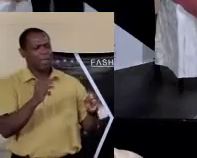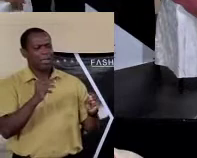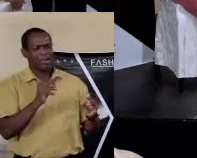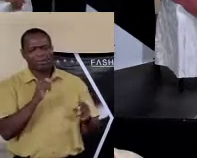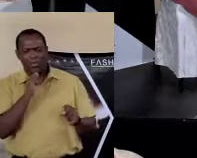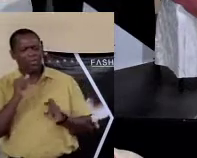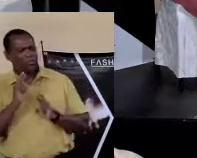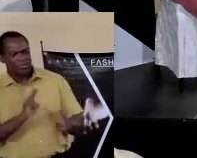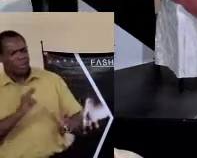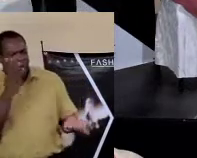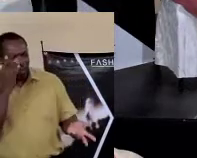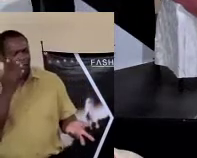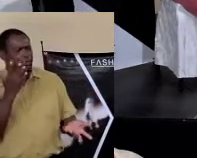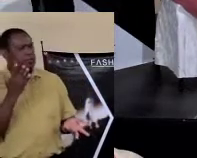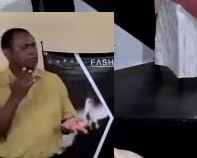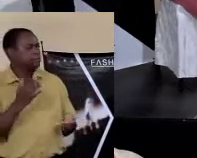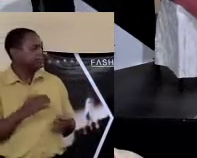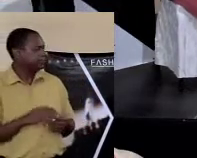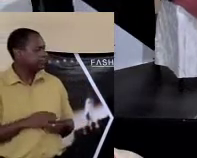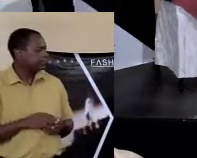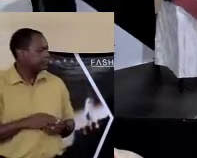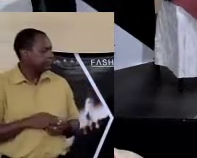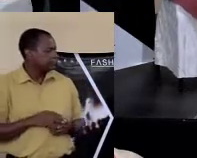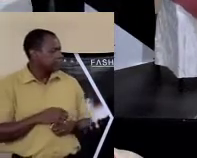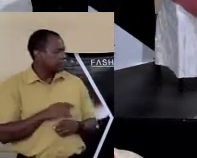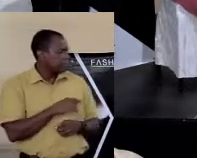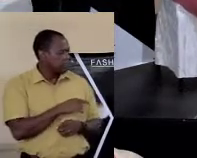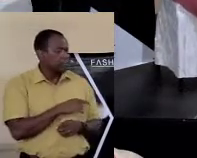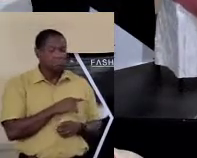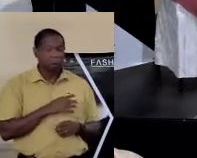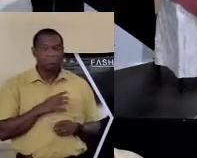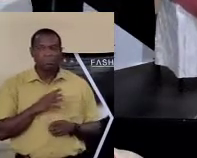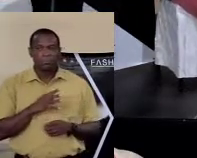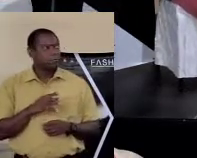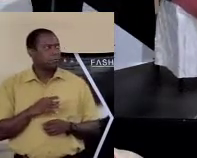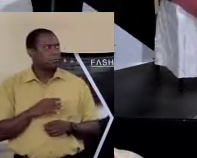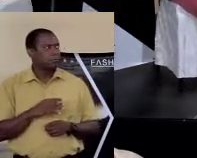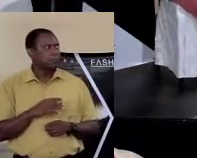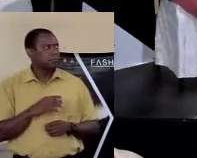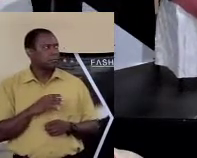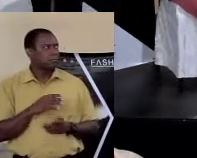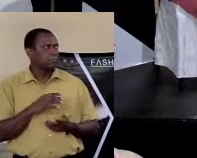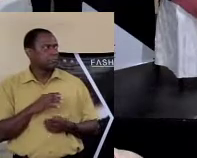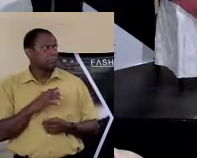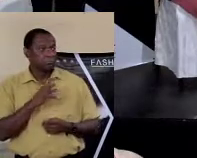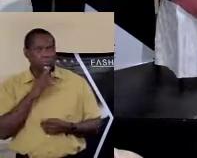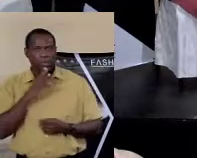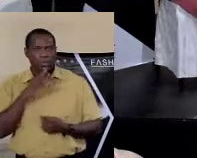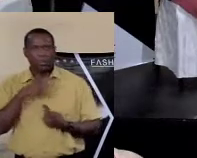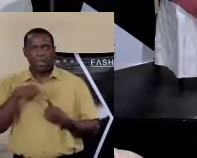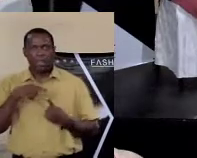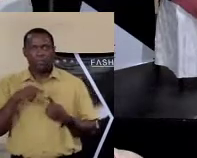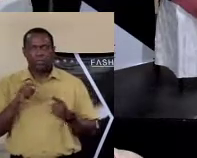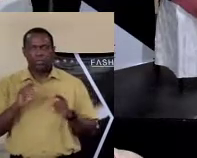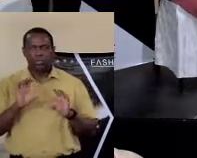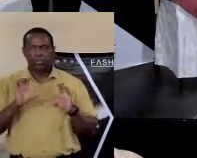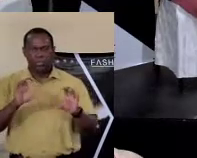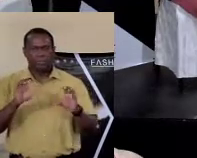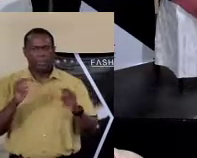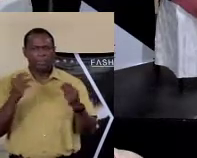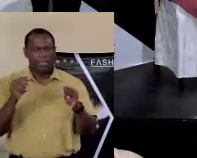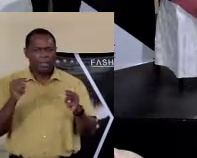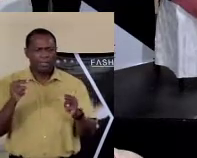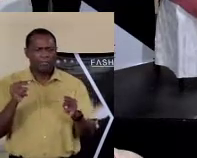can I just chime in very quickly? We're talking about Caribbean markets, right? Okay, so your question is, why do they